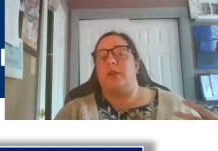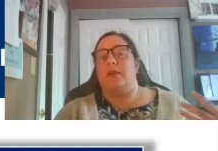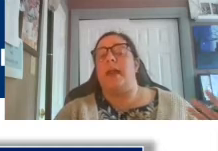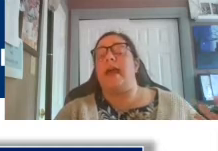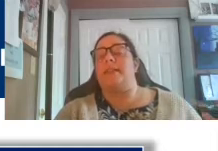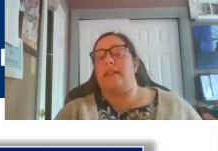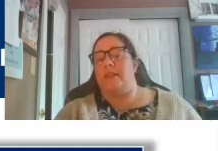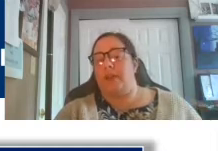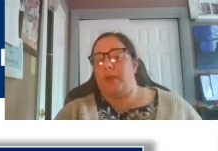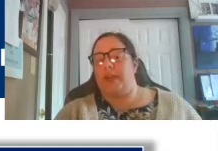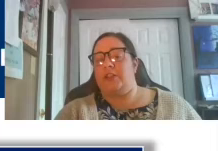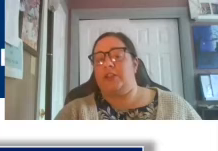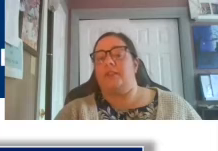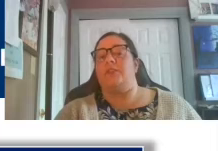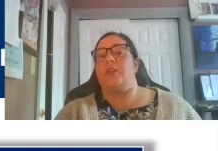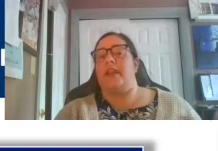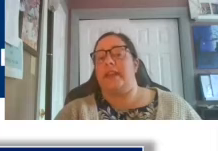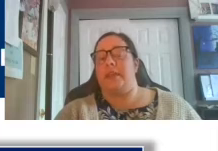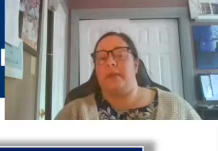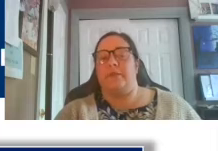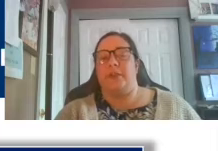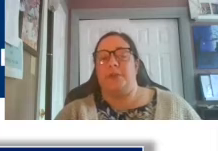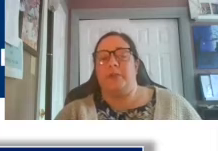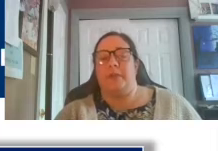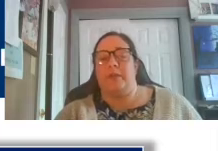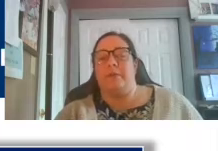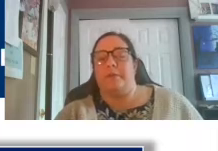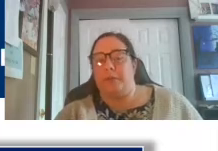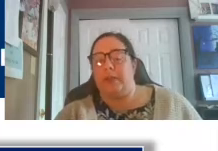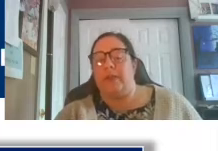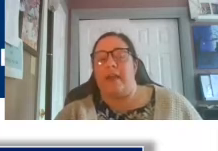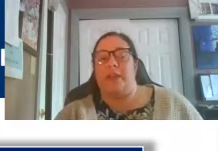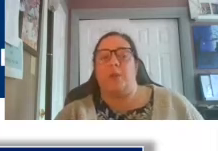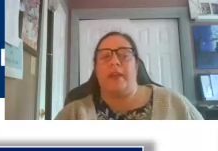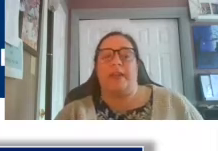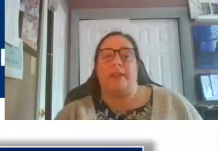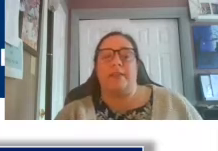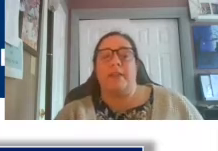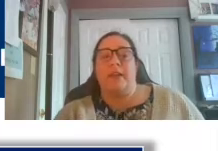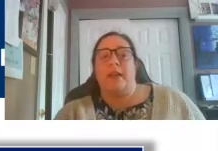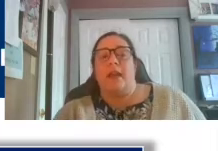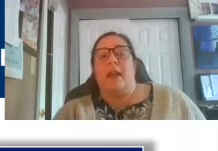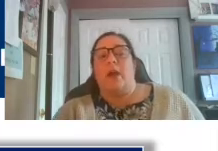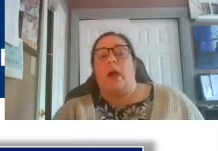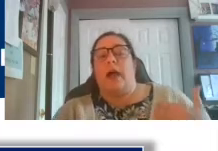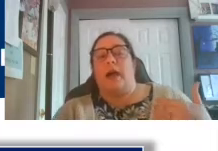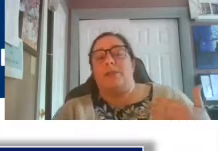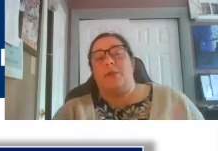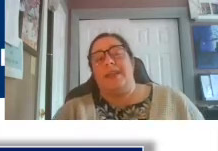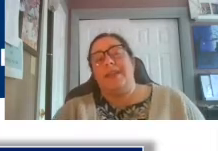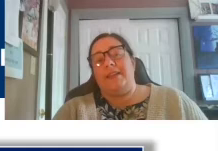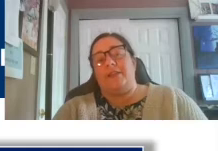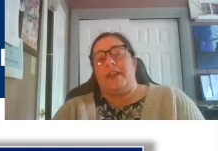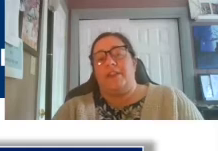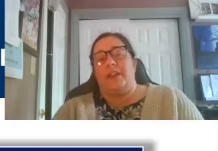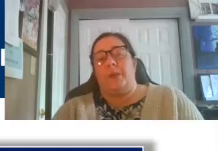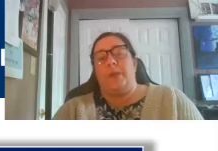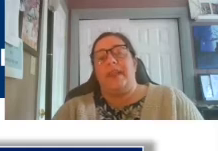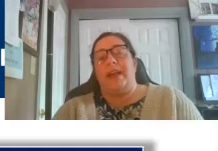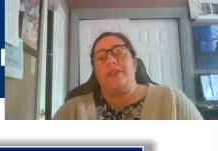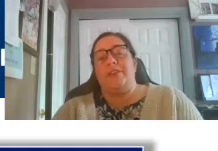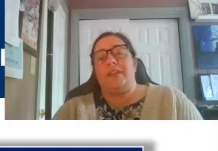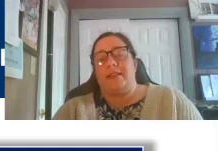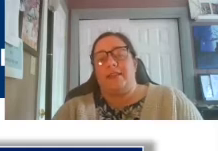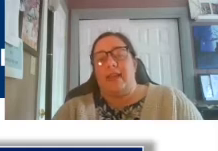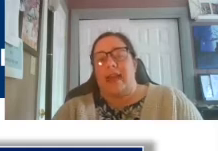medical or capacity evaluations, try to get them in for those to be fully evaluated. So legal intervention,